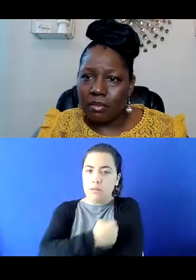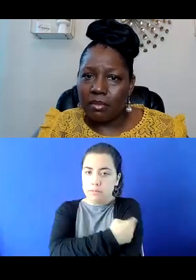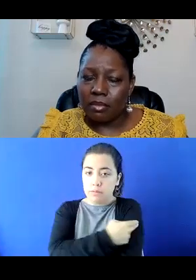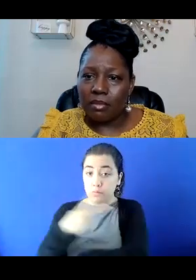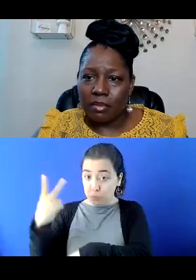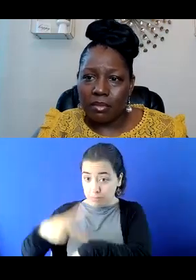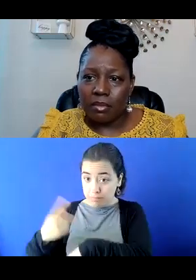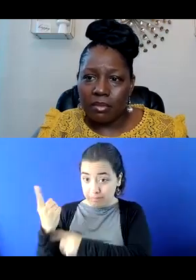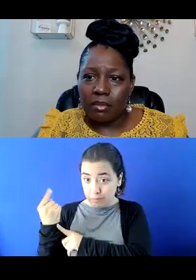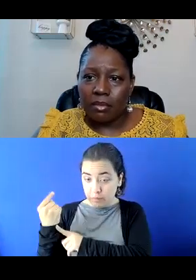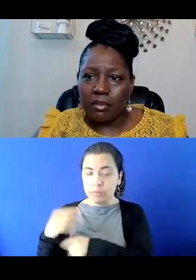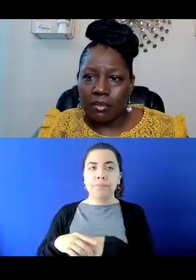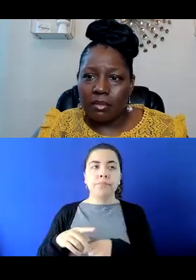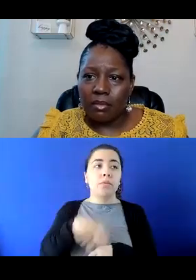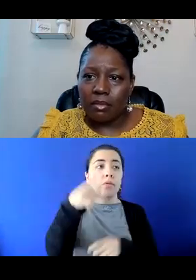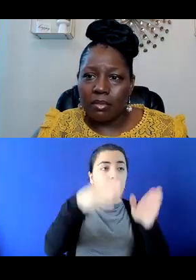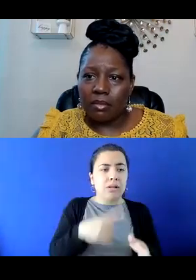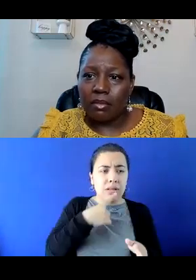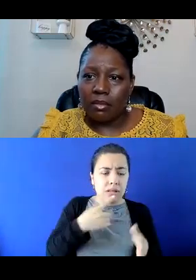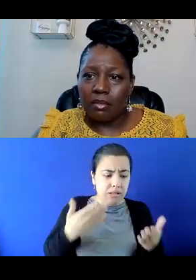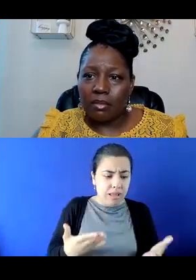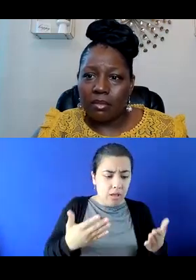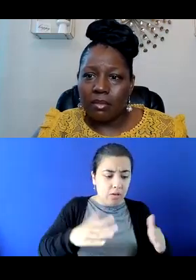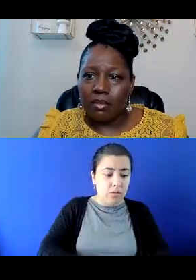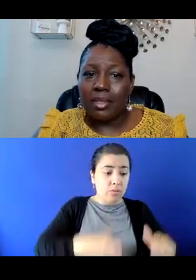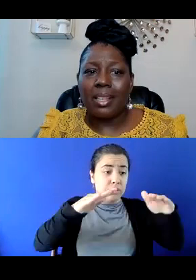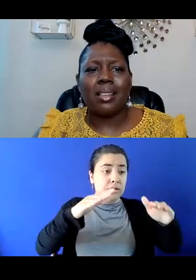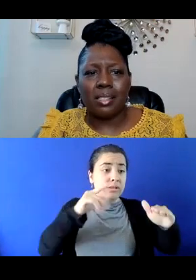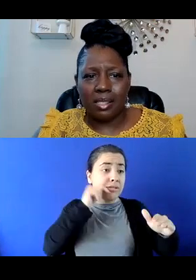somebody has shared that it's been a horrible time to raise two teenagers.